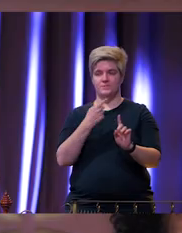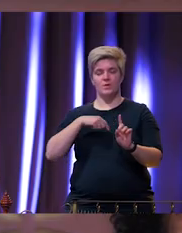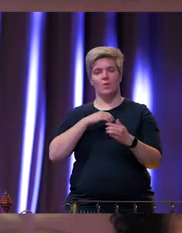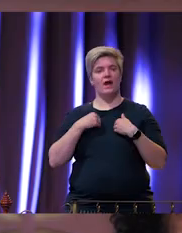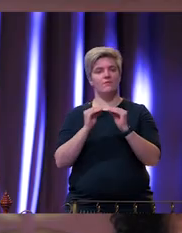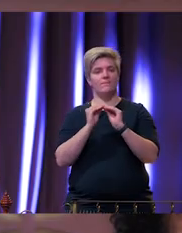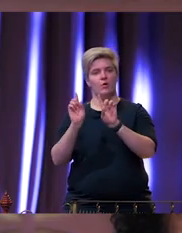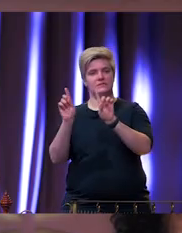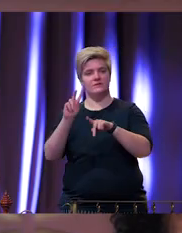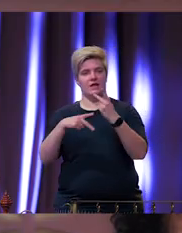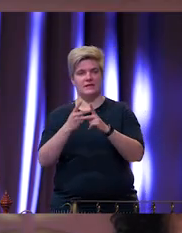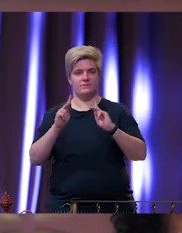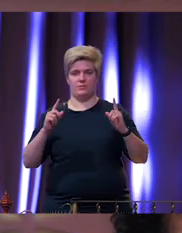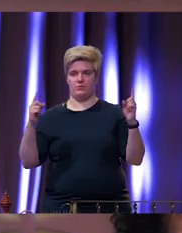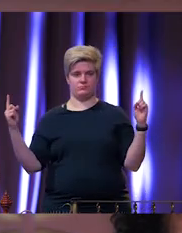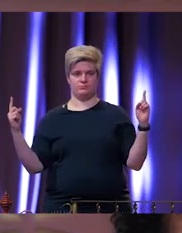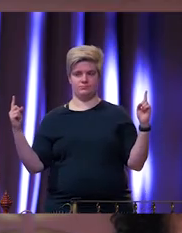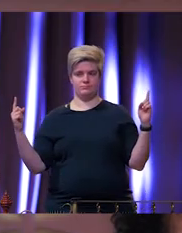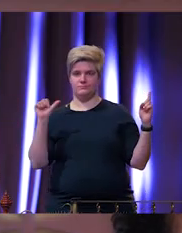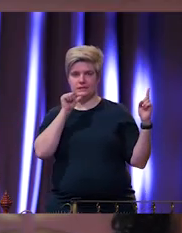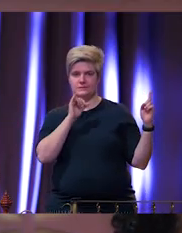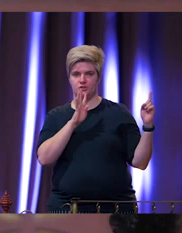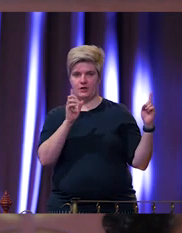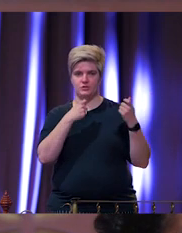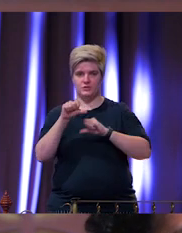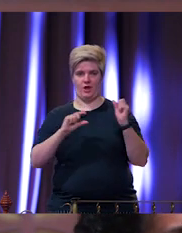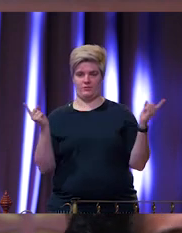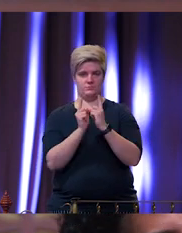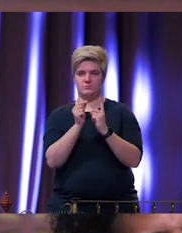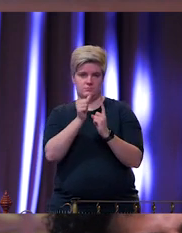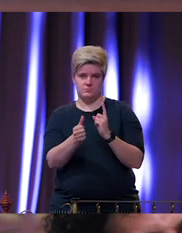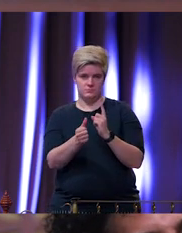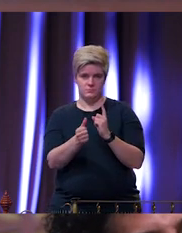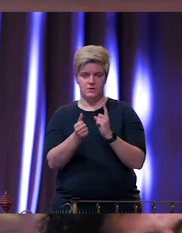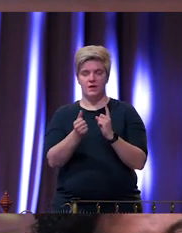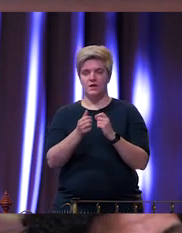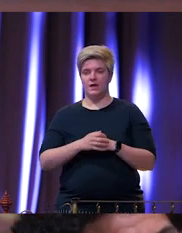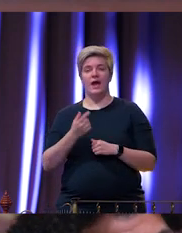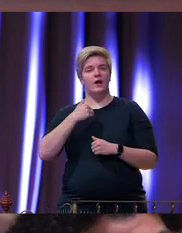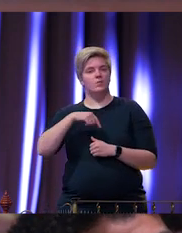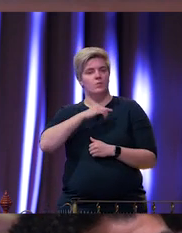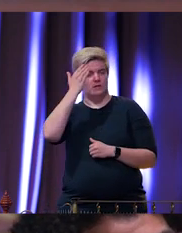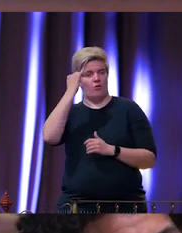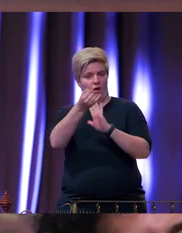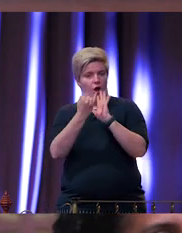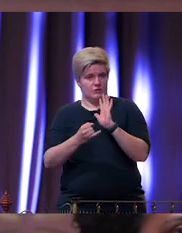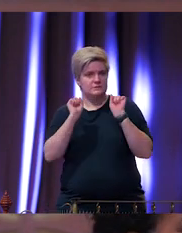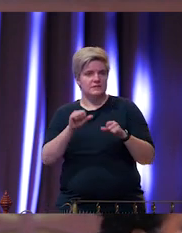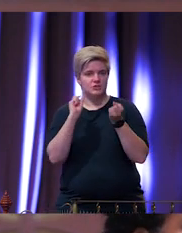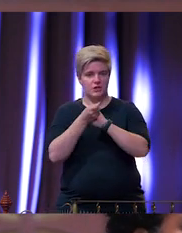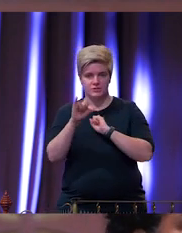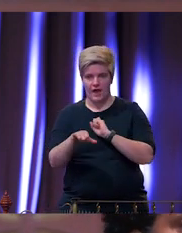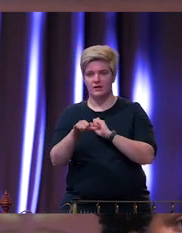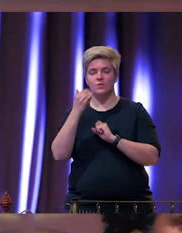people not talking to each other. And we also know the arts can change that. We know that the arts can be a